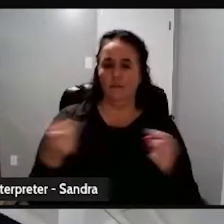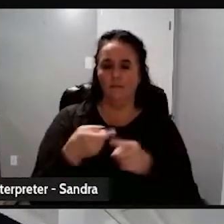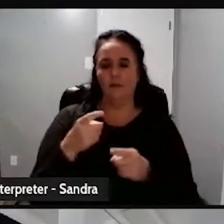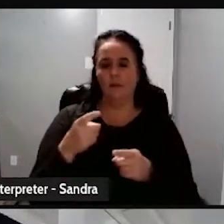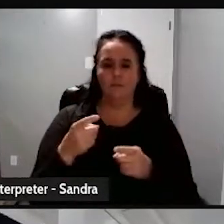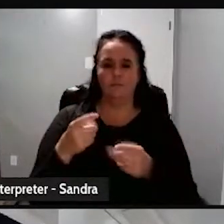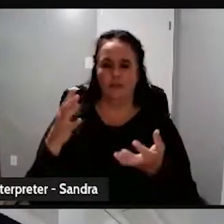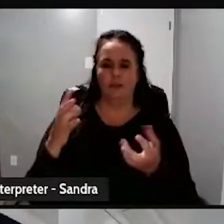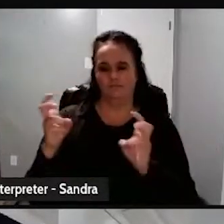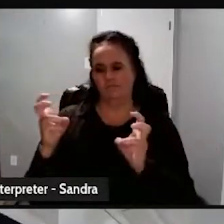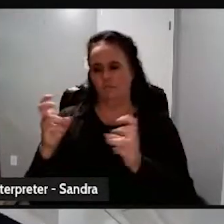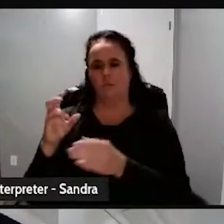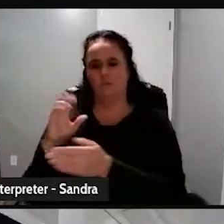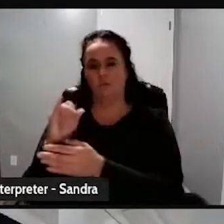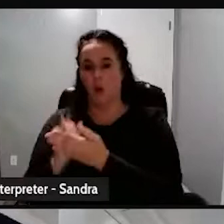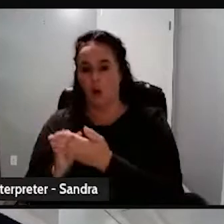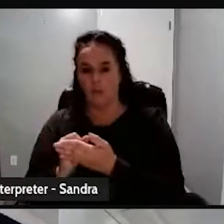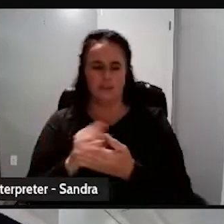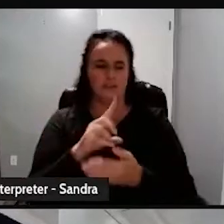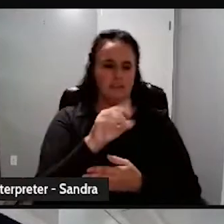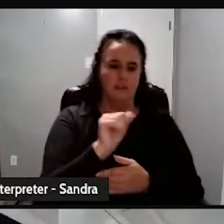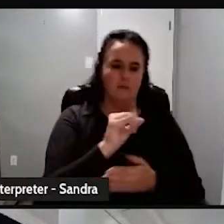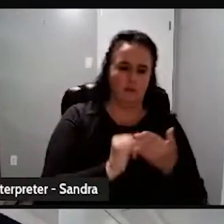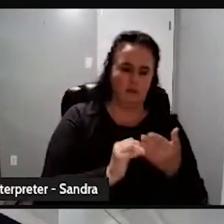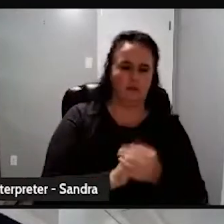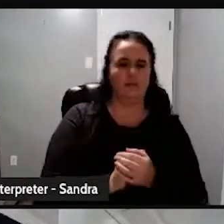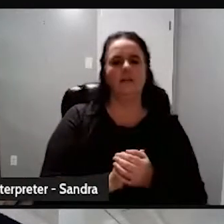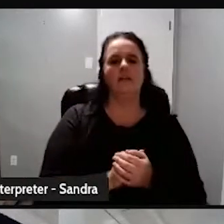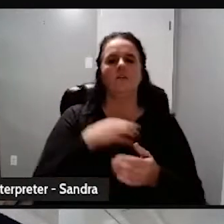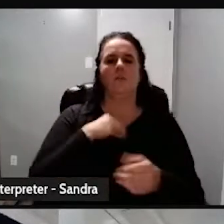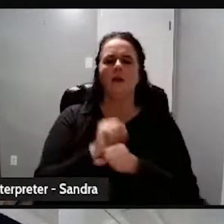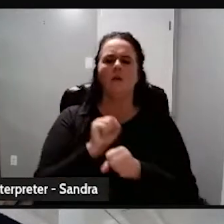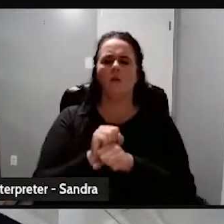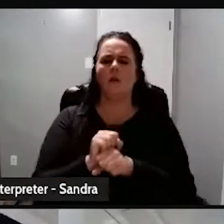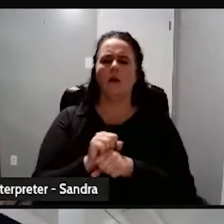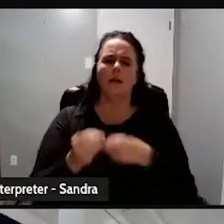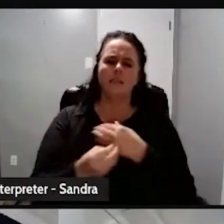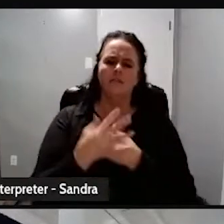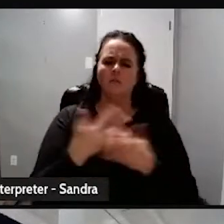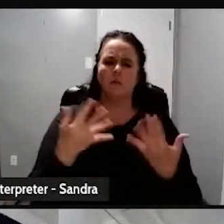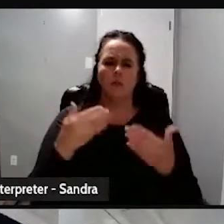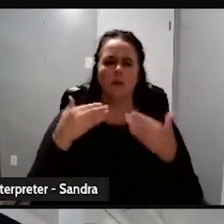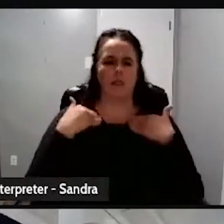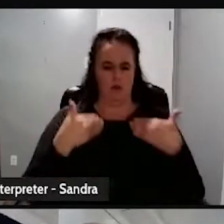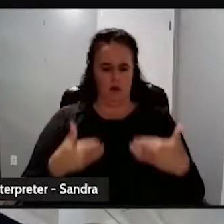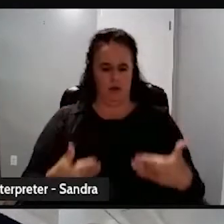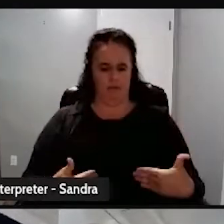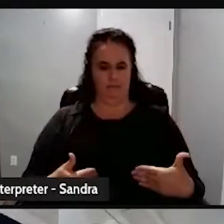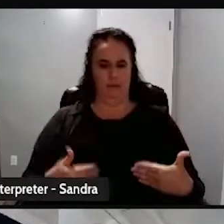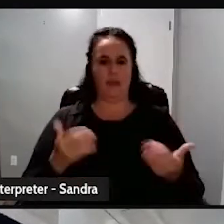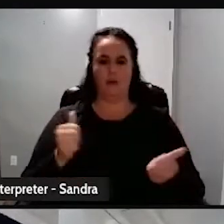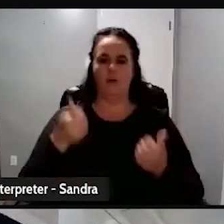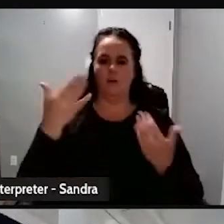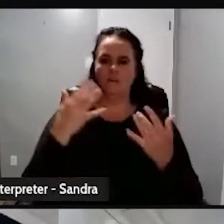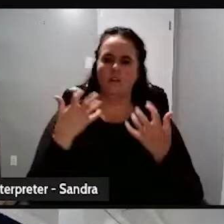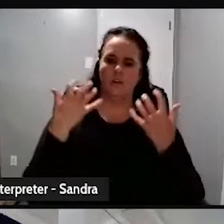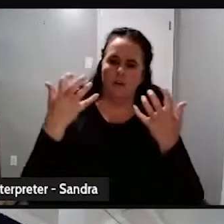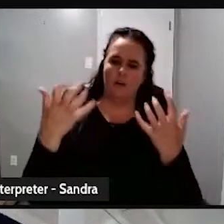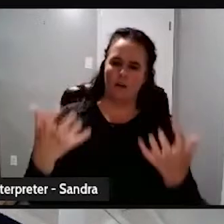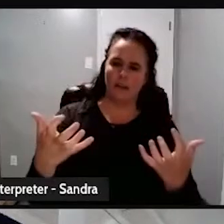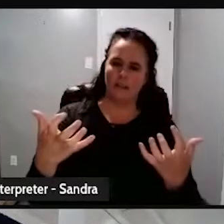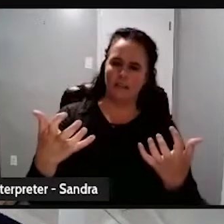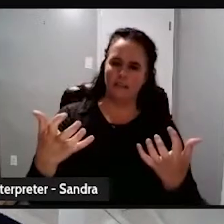My work is greatly influenced by the body and offers the audience glimpses